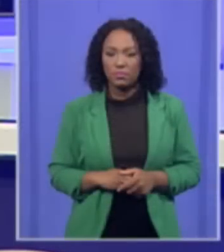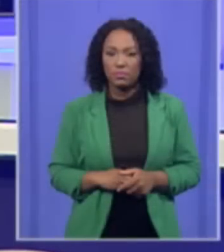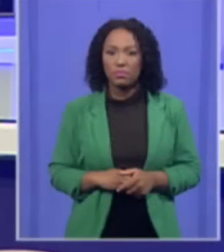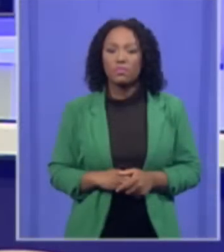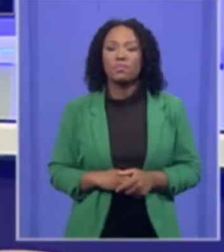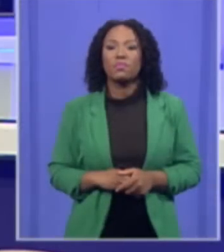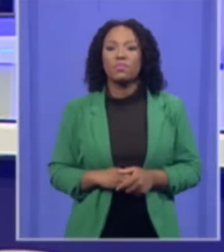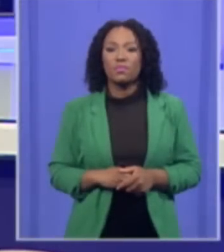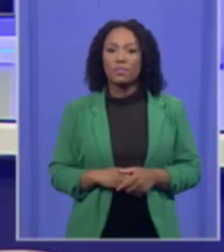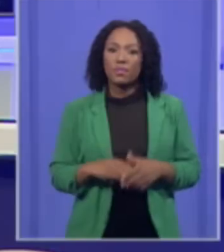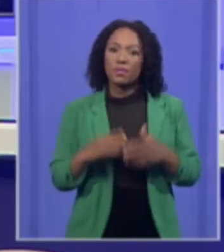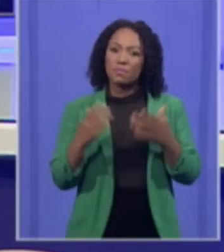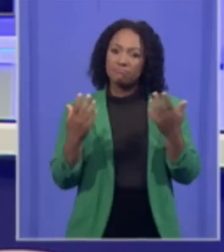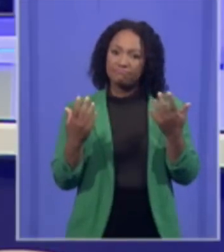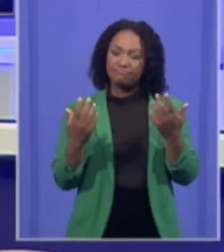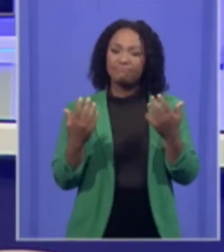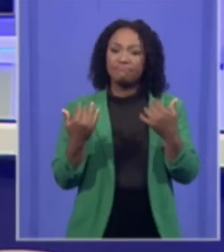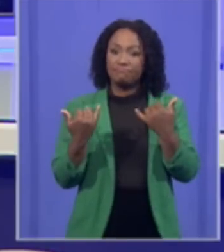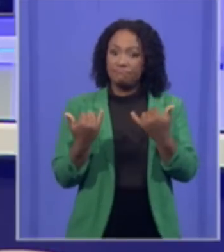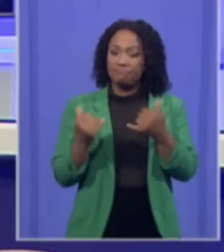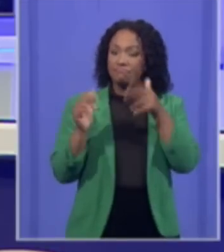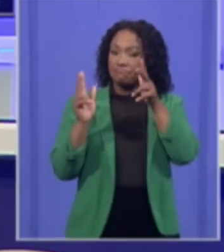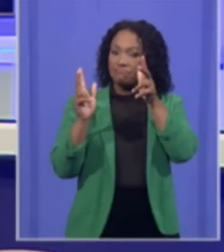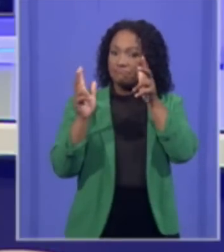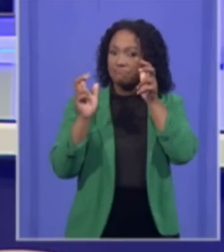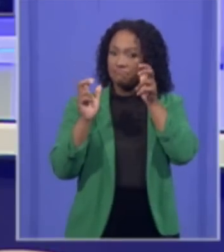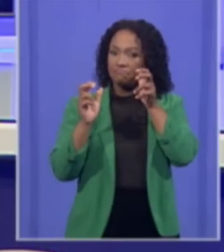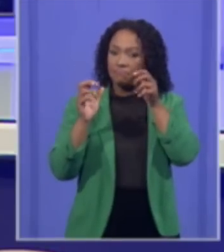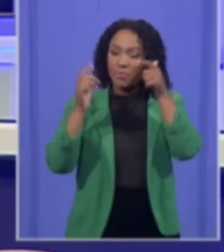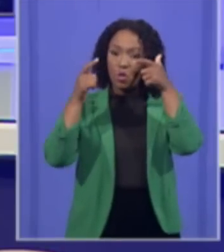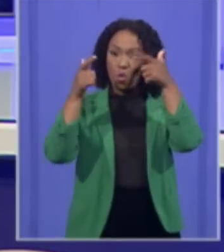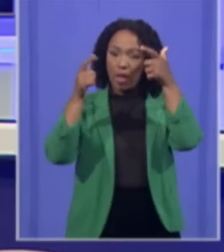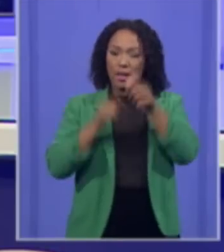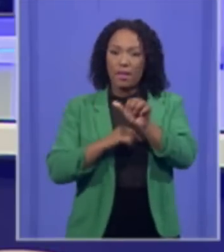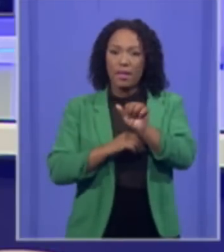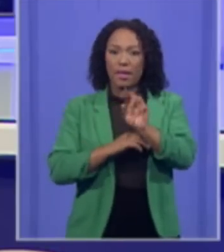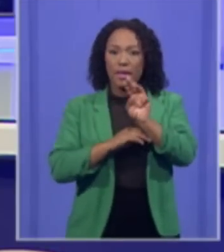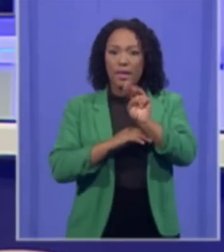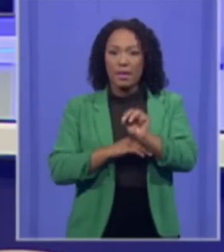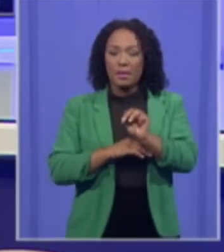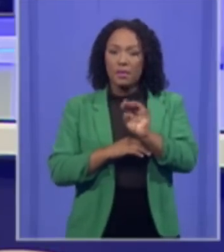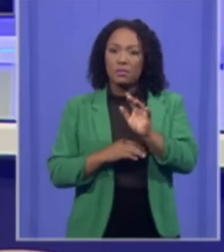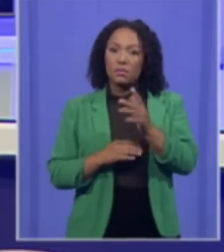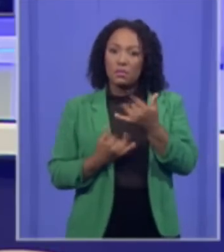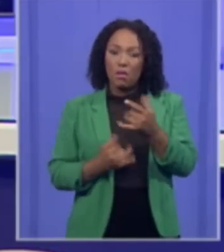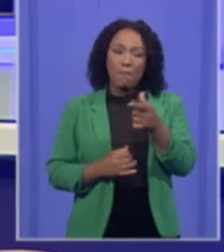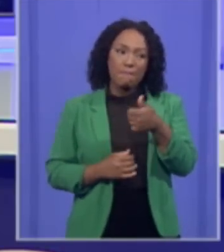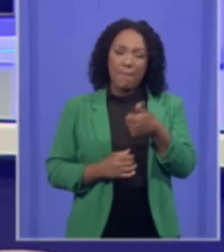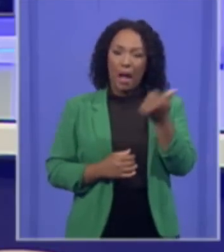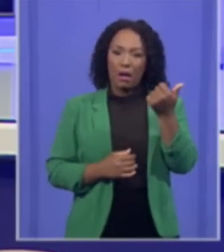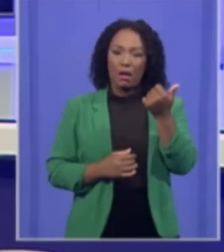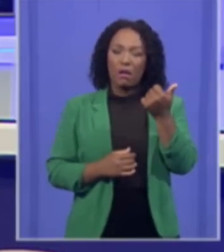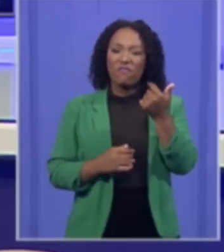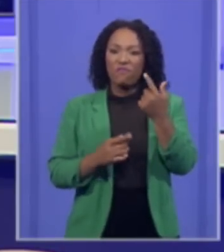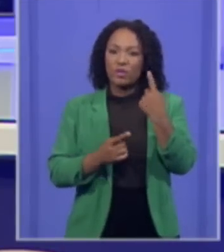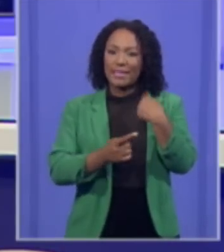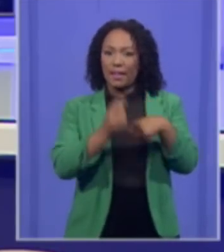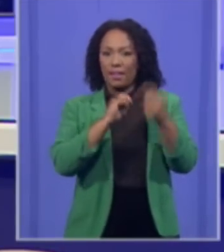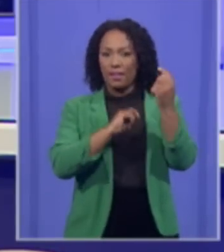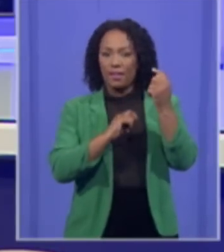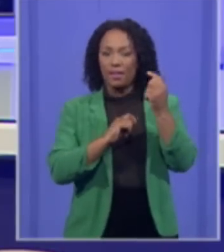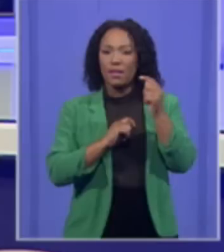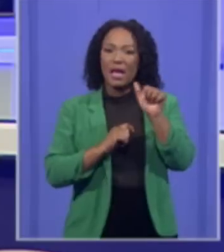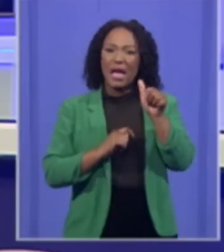Tšeo re sa tšwago go di amogela ke tša go Royal AM e bušeditšwe mmarakeng morago ga gore maitekelo a rakgwebo